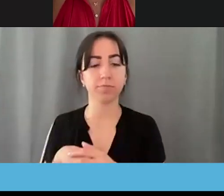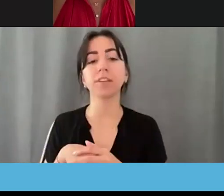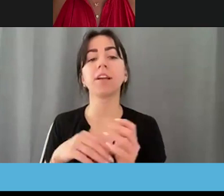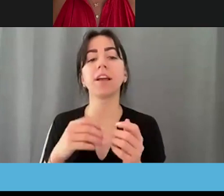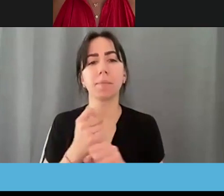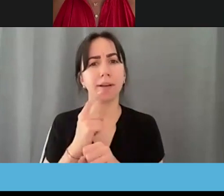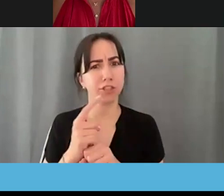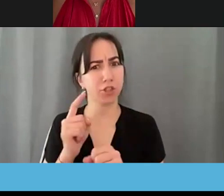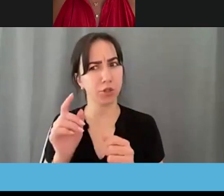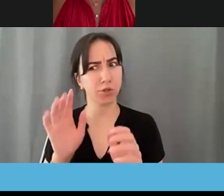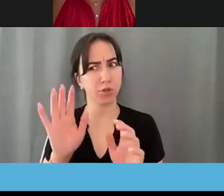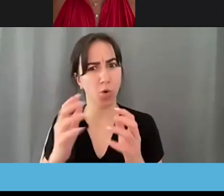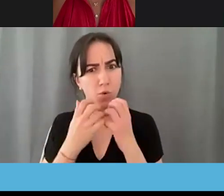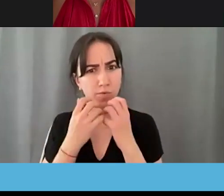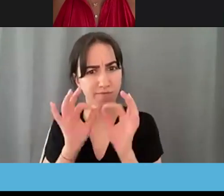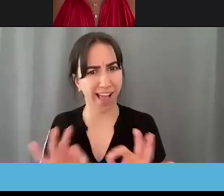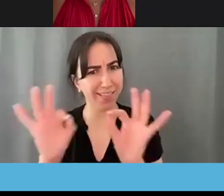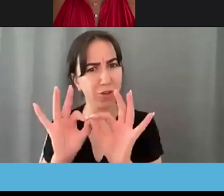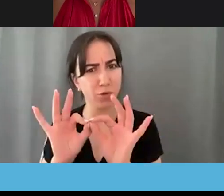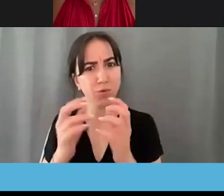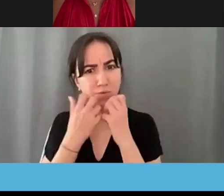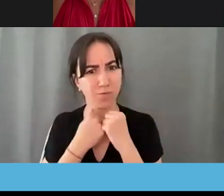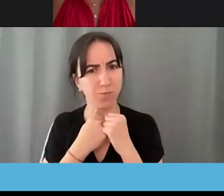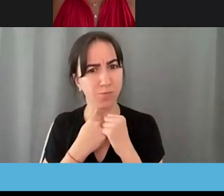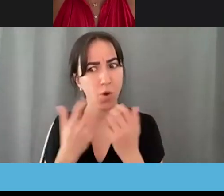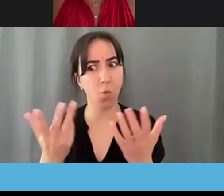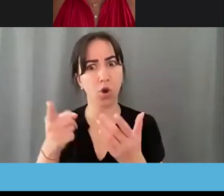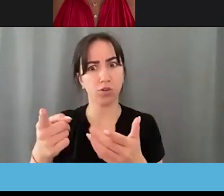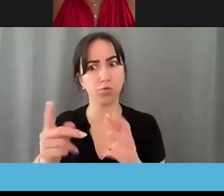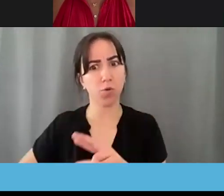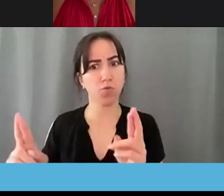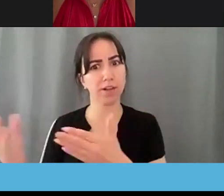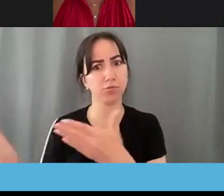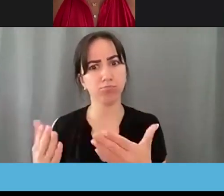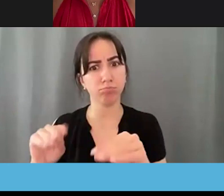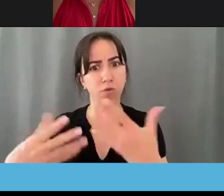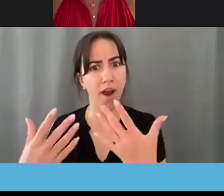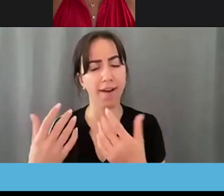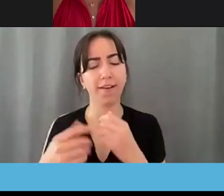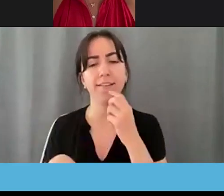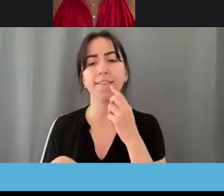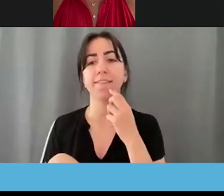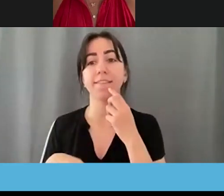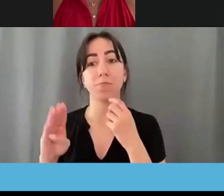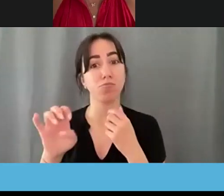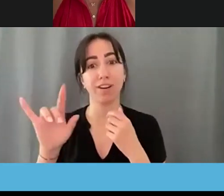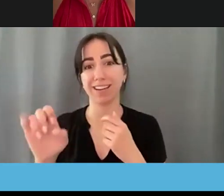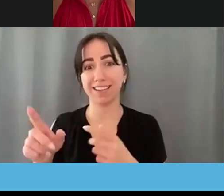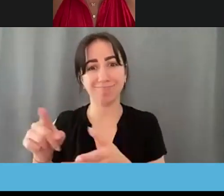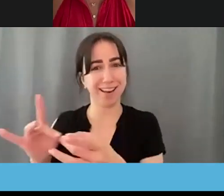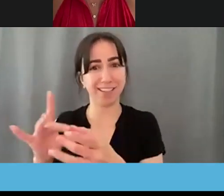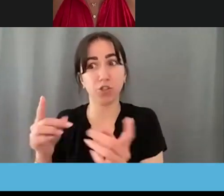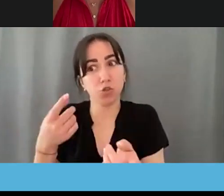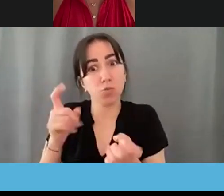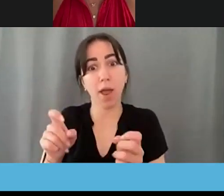what you're worth and knowing your value and what you bring to the table. And what Brittnie said, where you have to be okay to